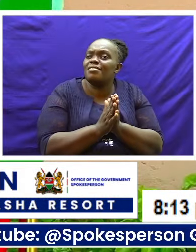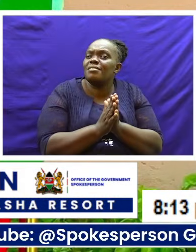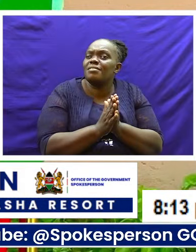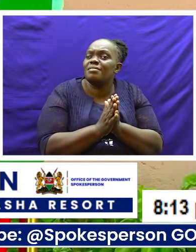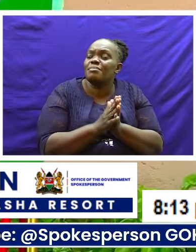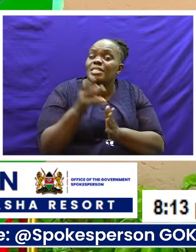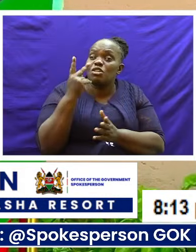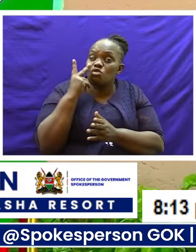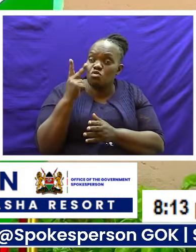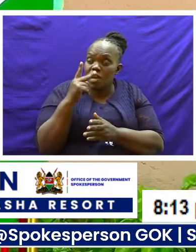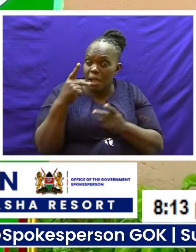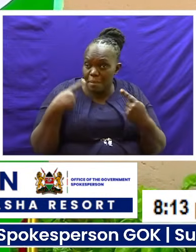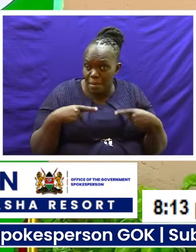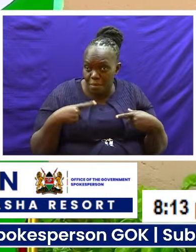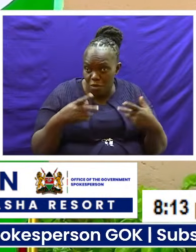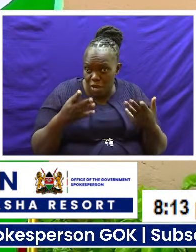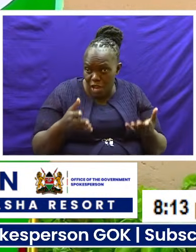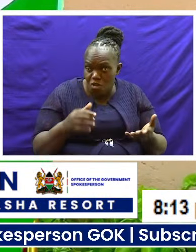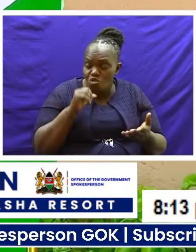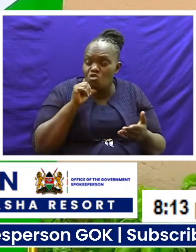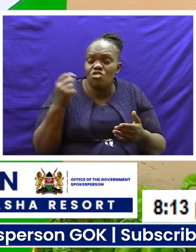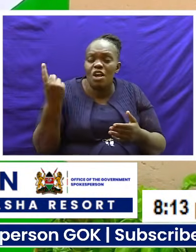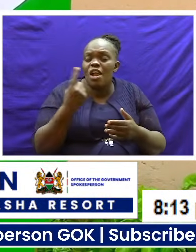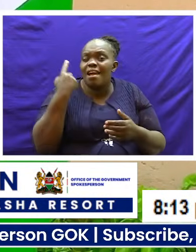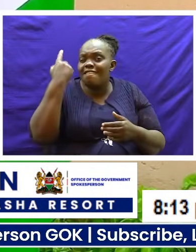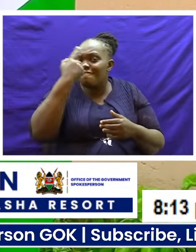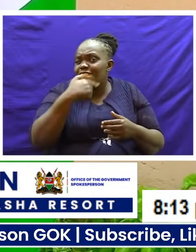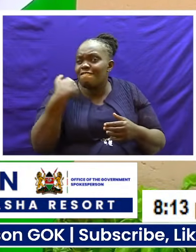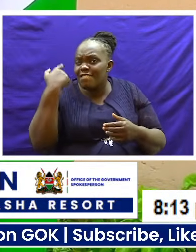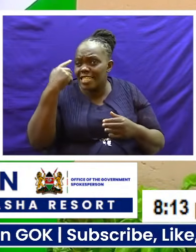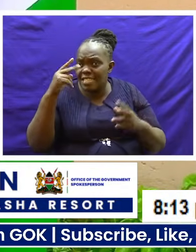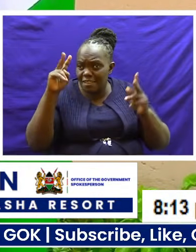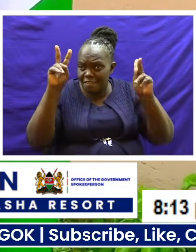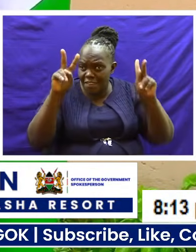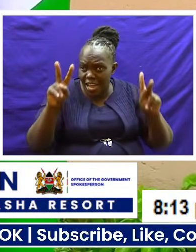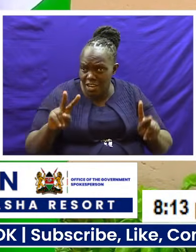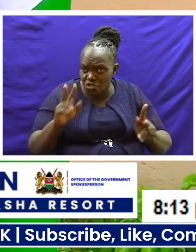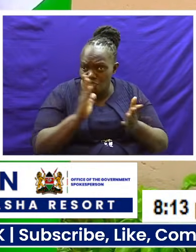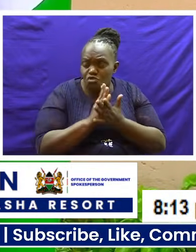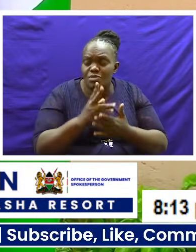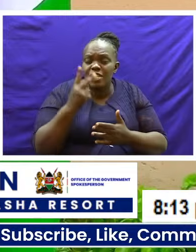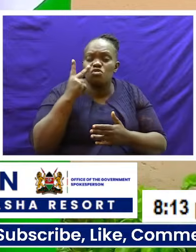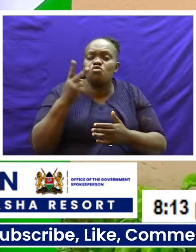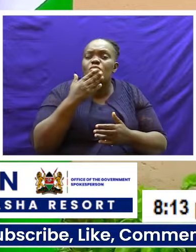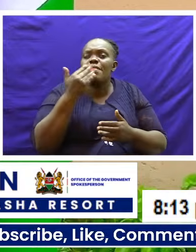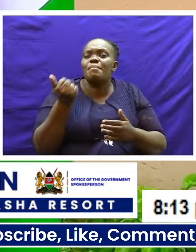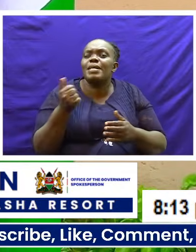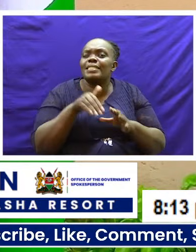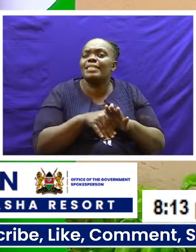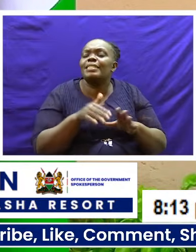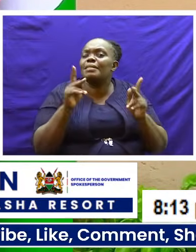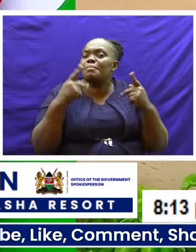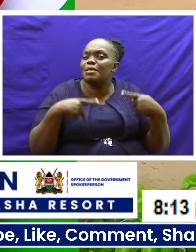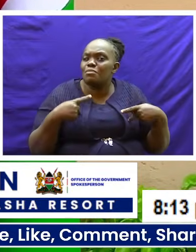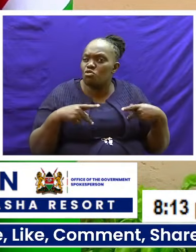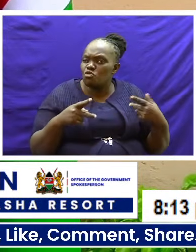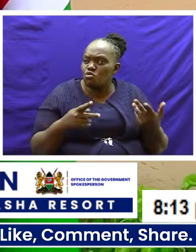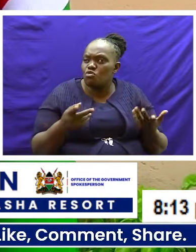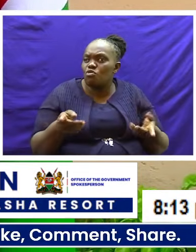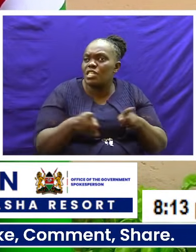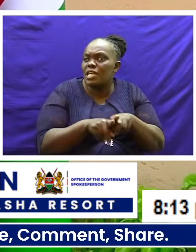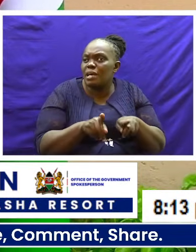I look at people not just at face value, but I look for the best in people. You know, in terms